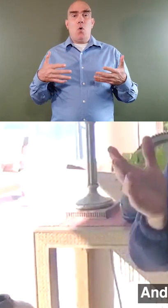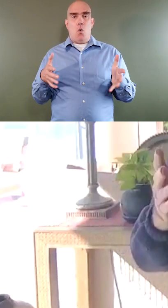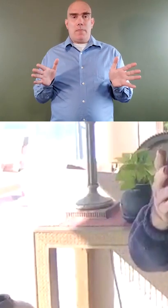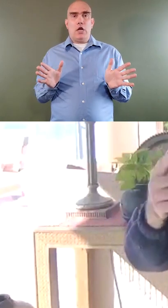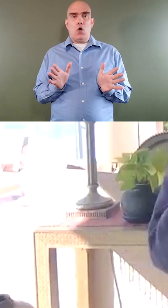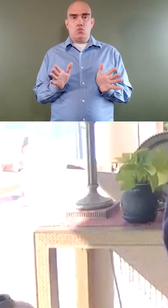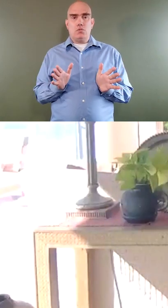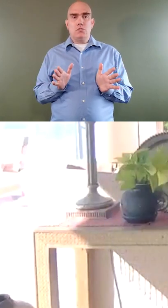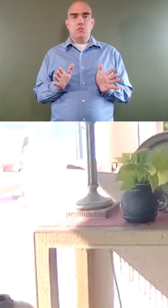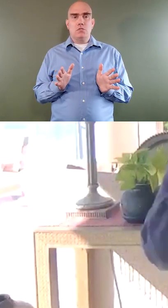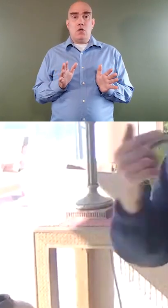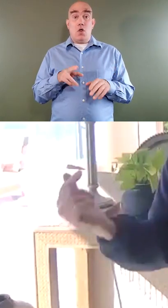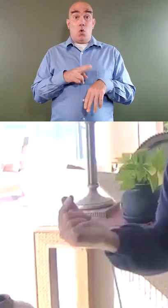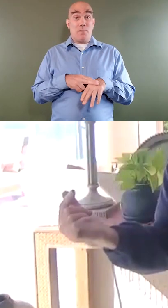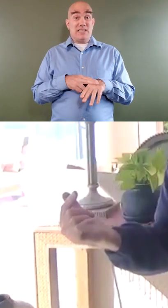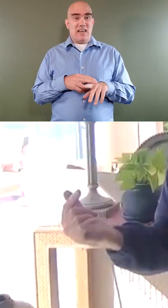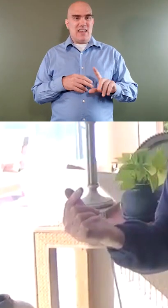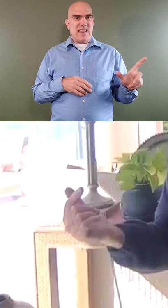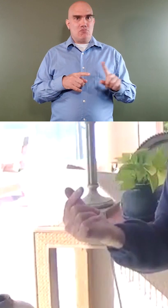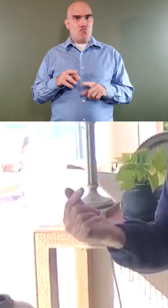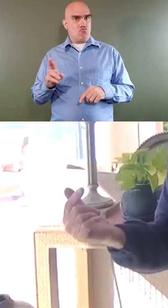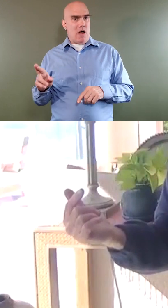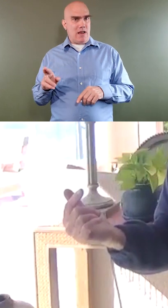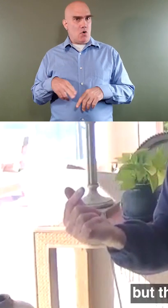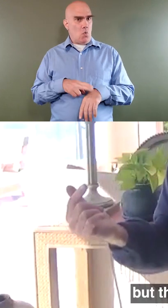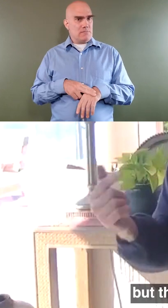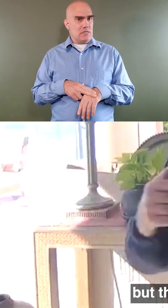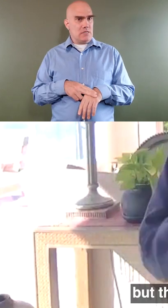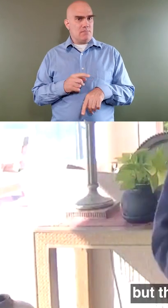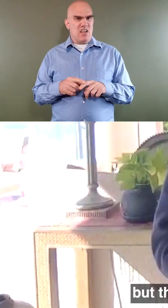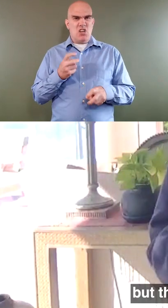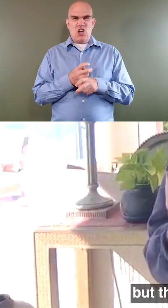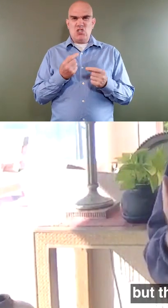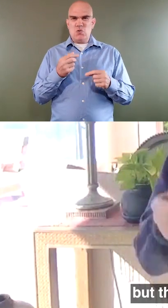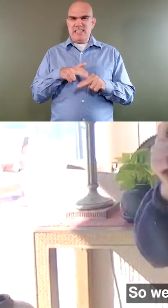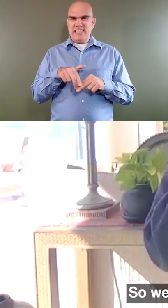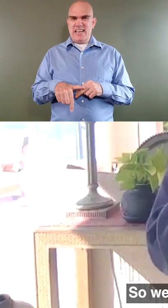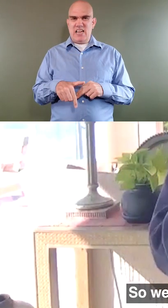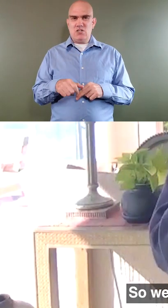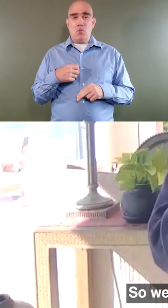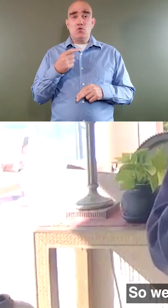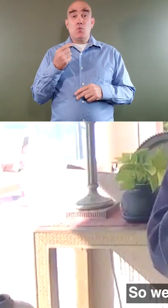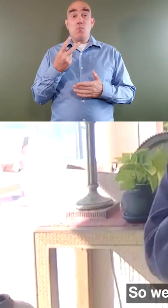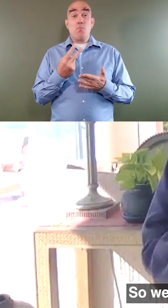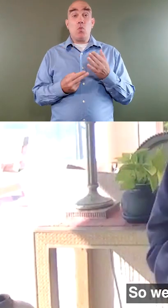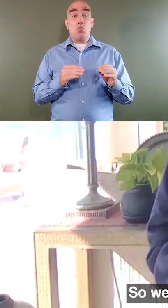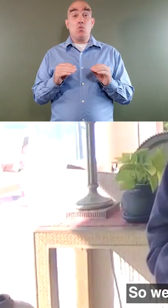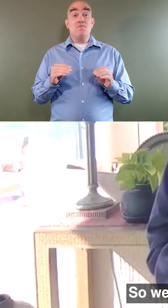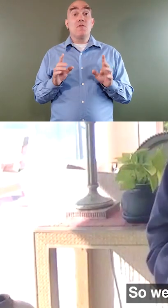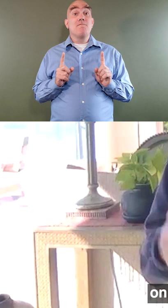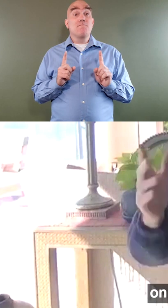and close. Normally this is done to the left or to the right, but that's very hard to do sitting down. So we're going to do both moves